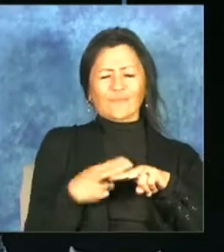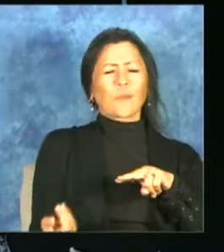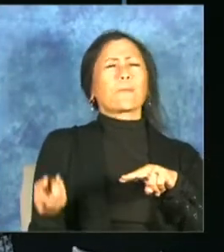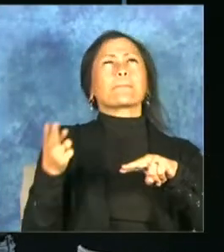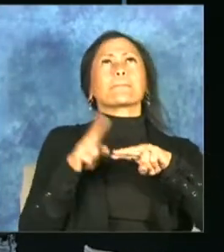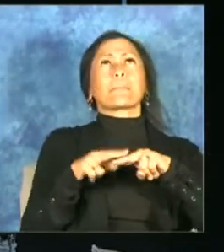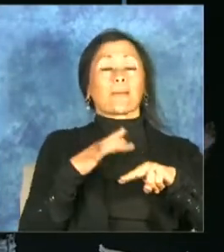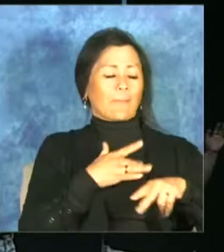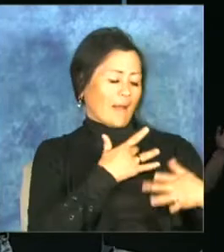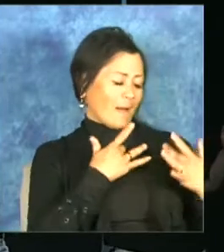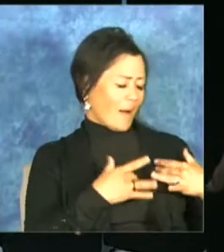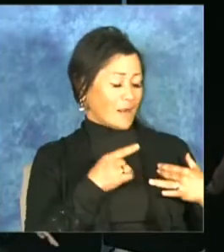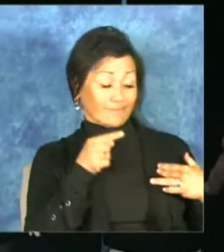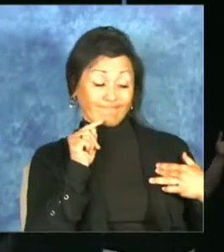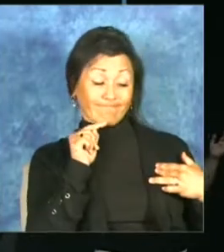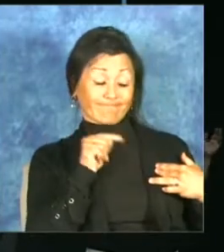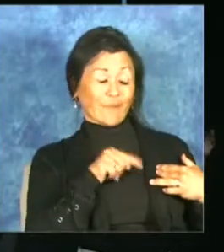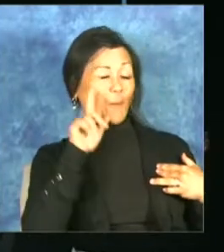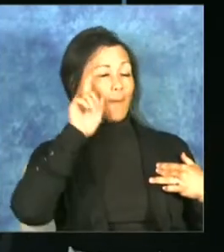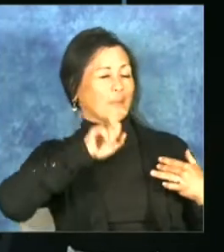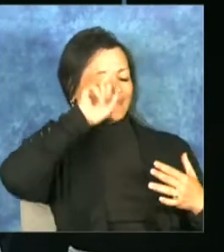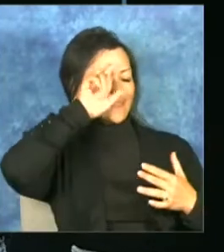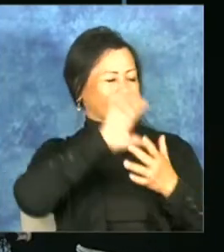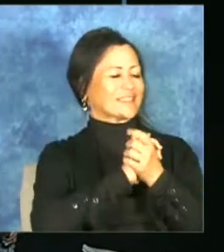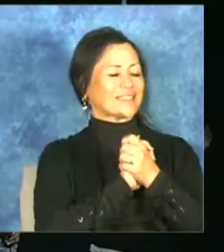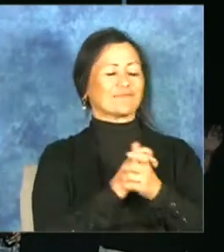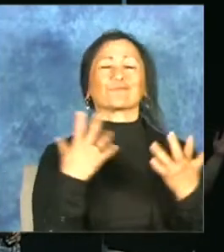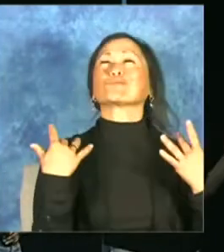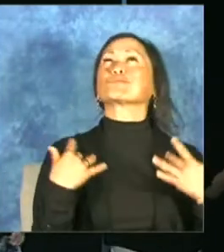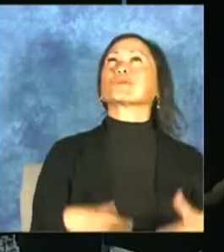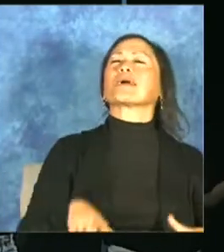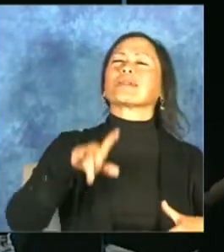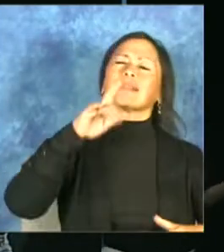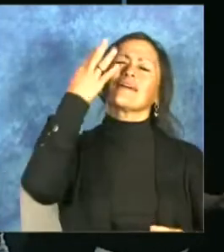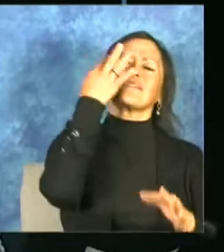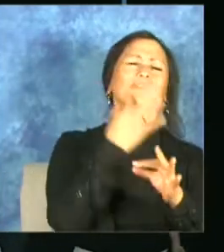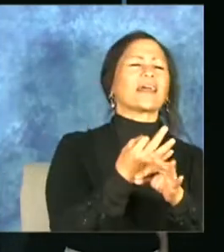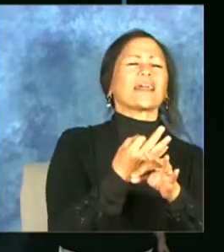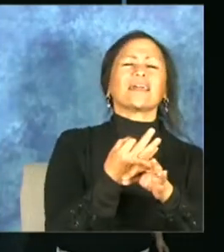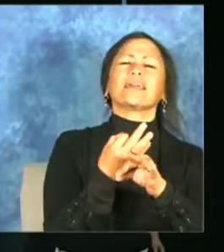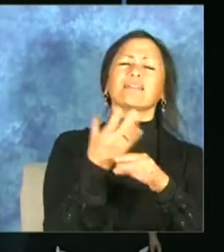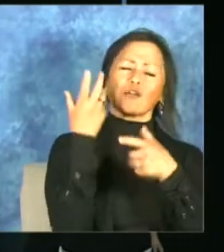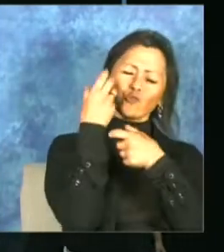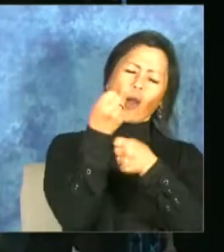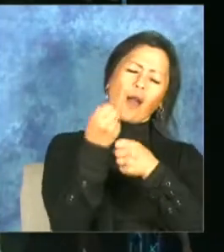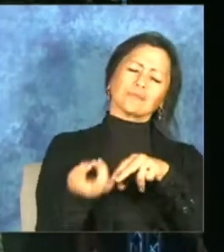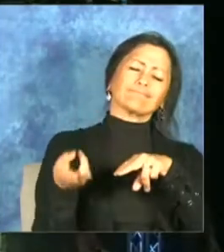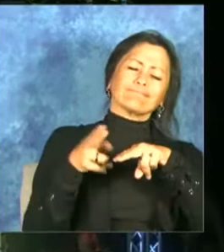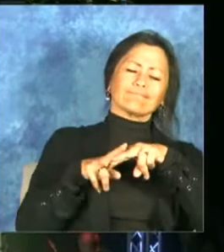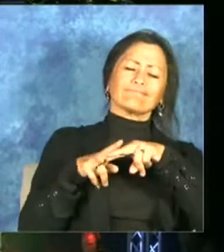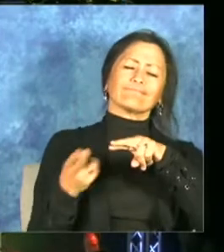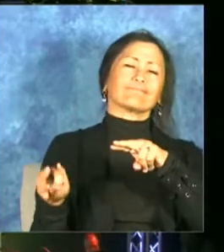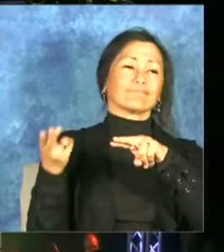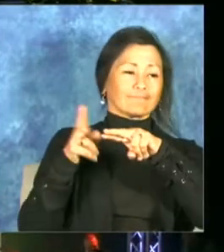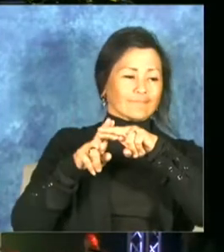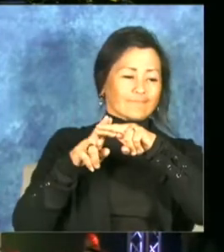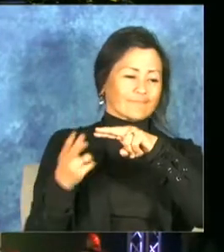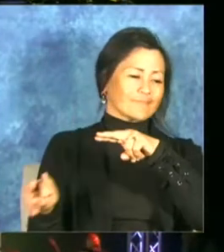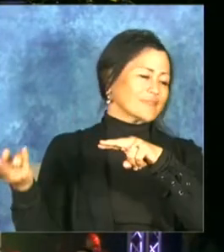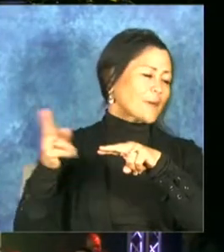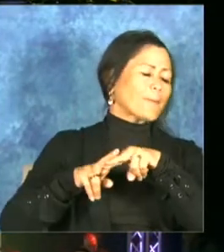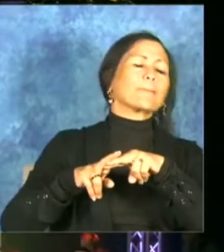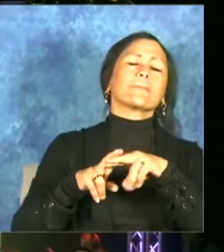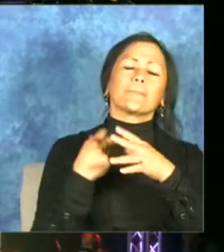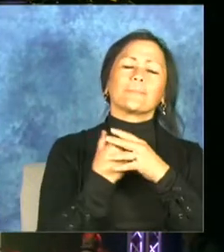Rise up, oh heart, believe. Let faith rise up in